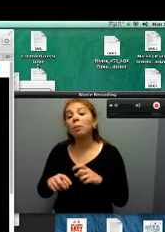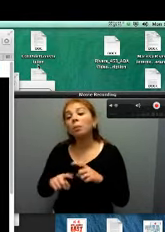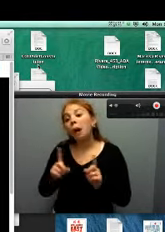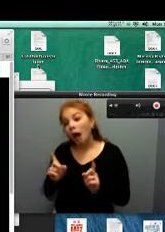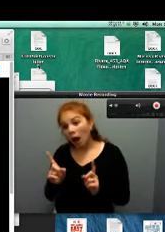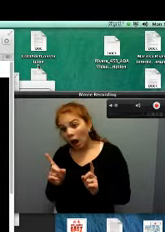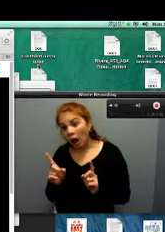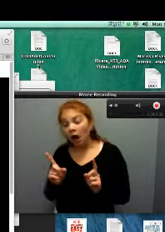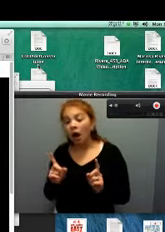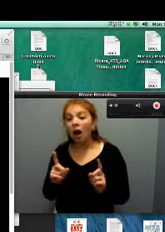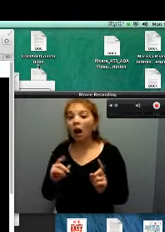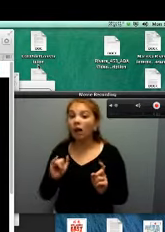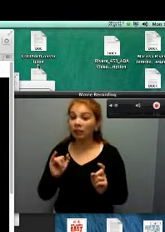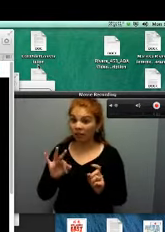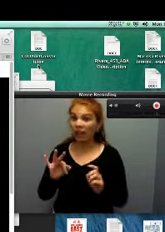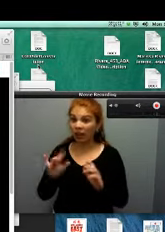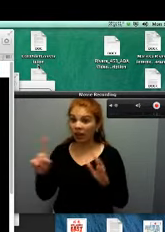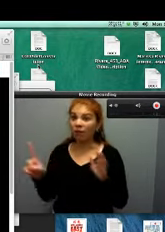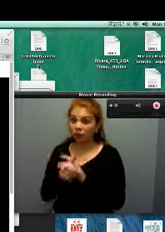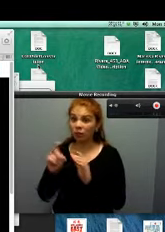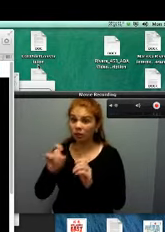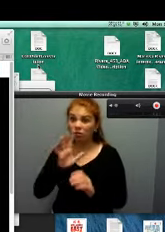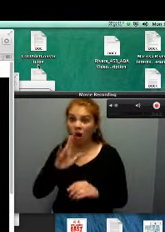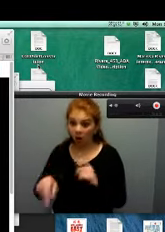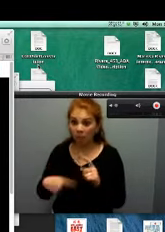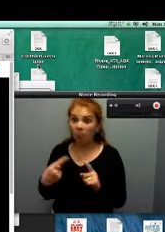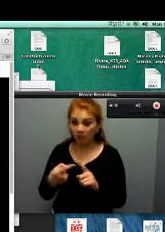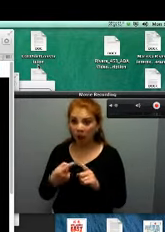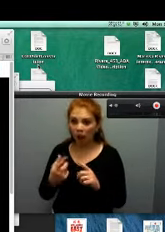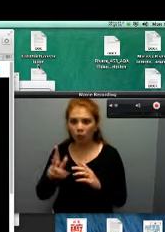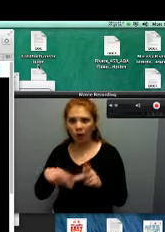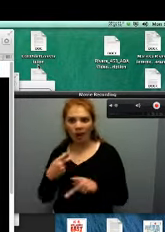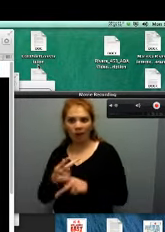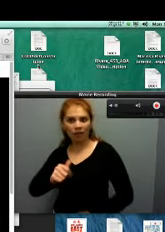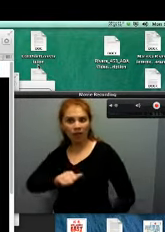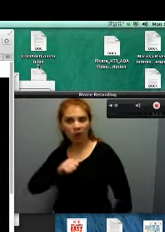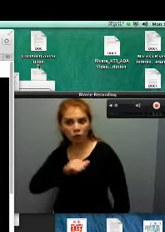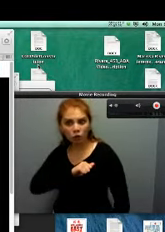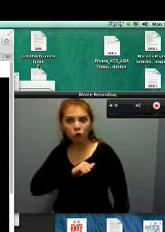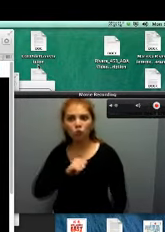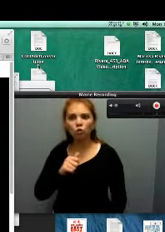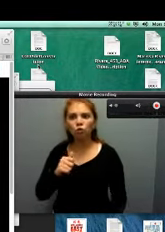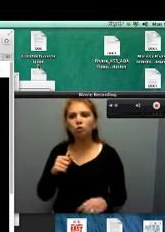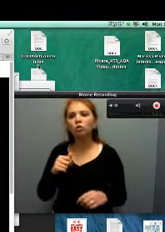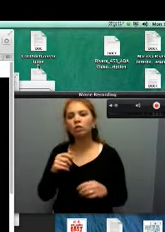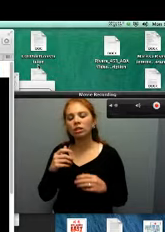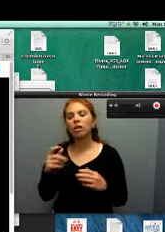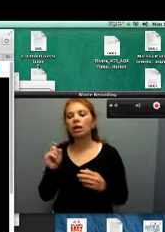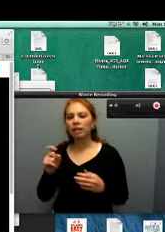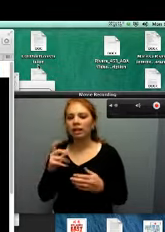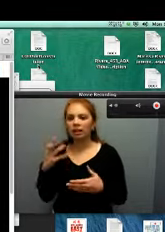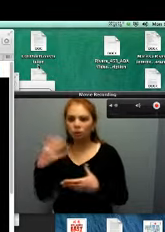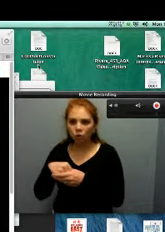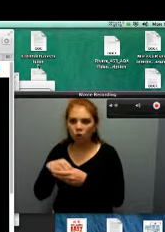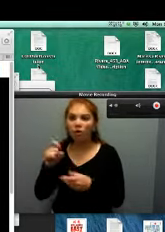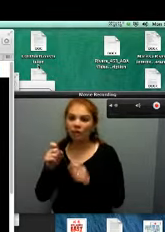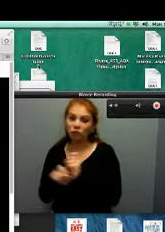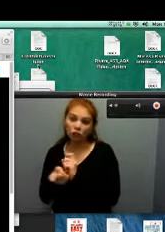But if you do, then you can talk about what kinds of attitudes, behavioral patterns that need to be improved, need to